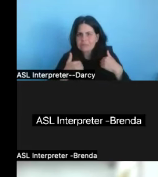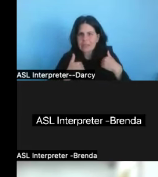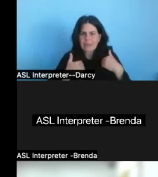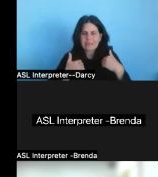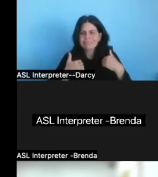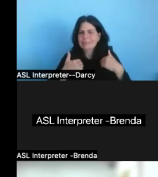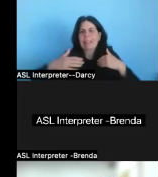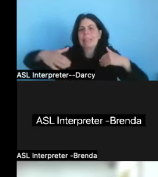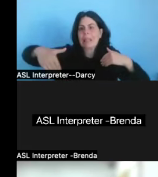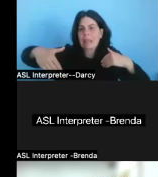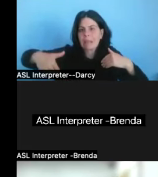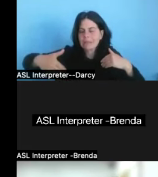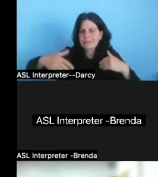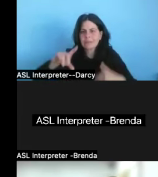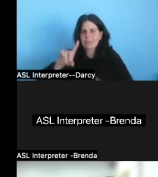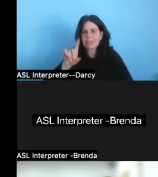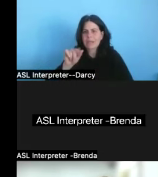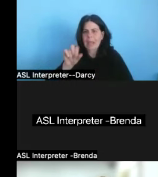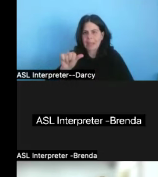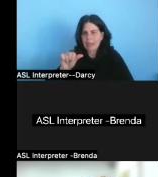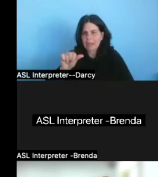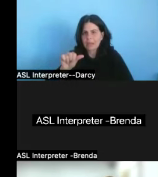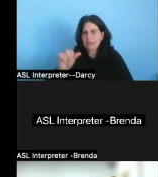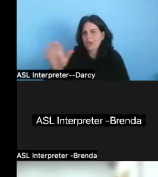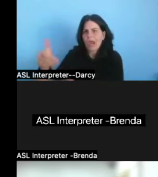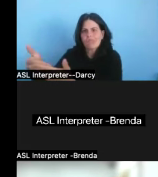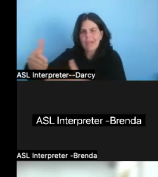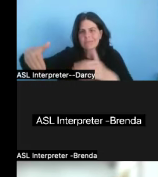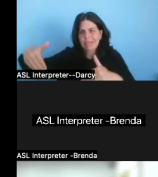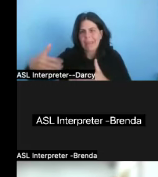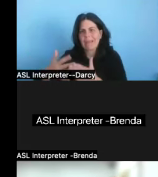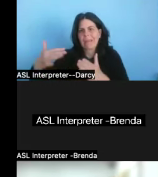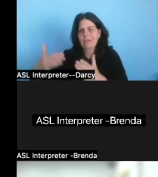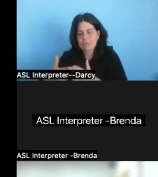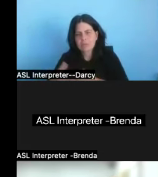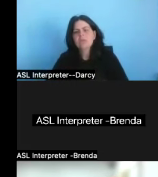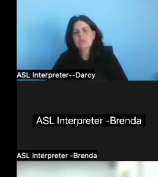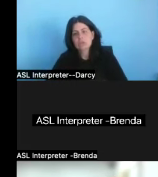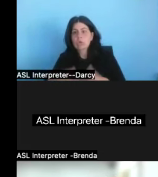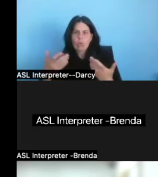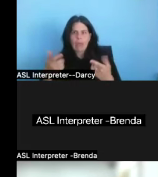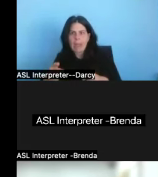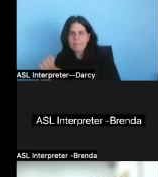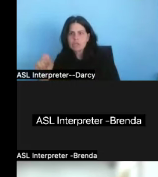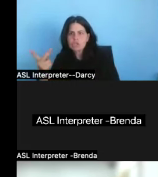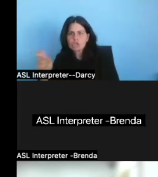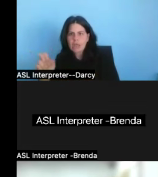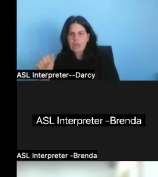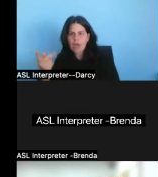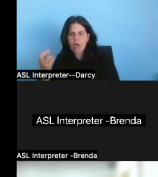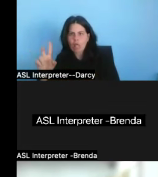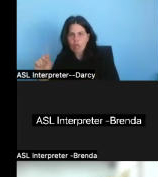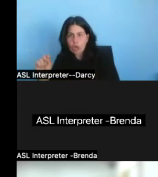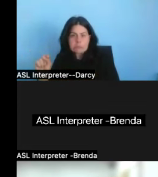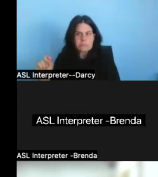late data delivery occasionally. And so because of that, Shake Alert ended up pushing its